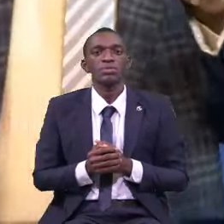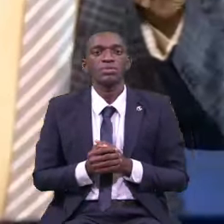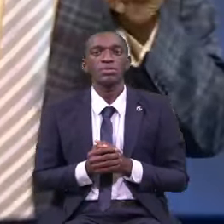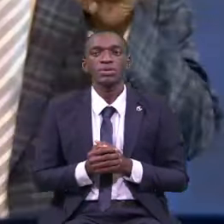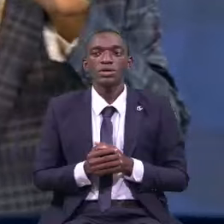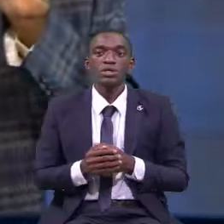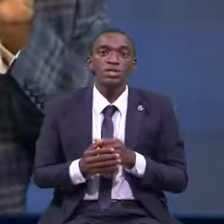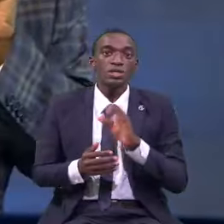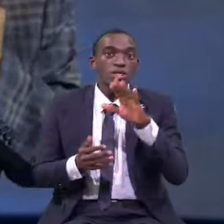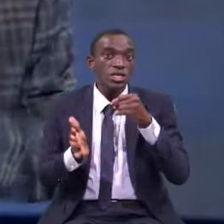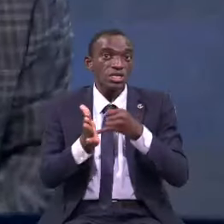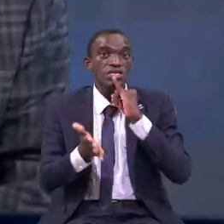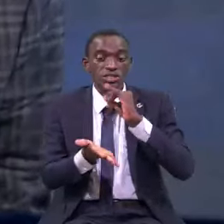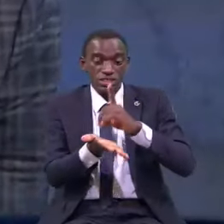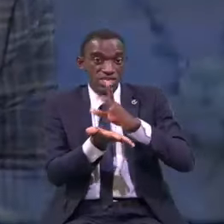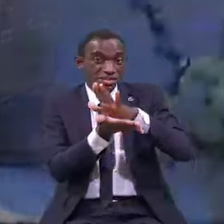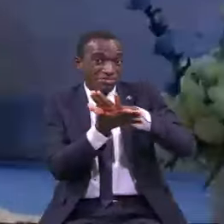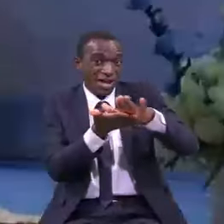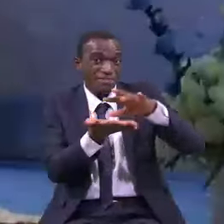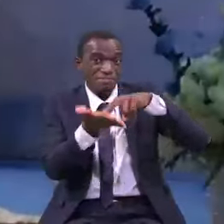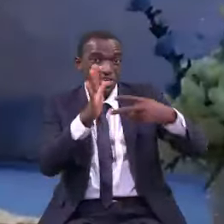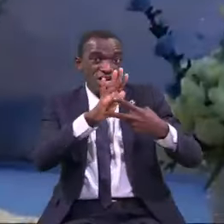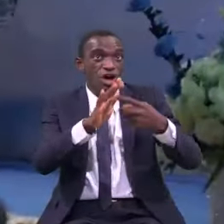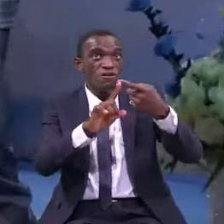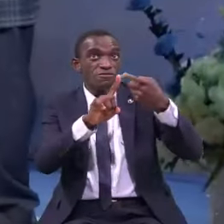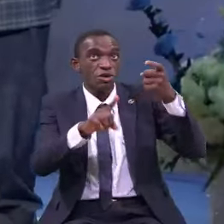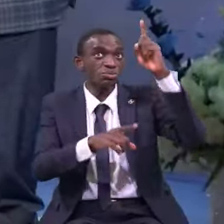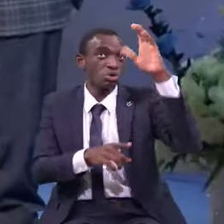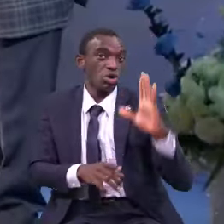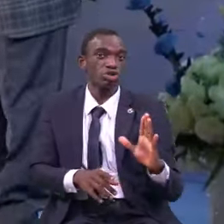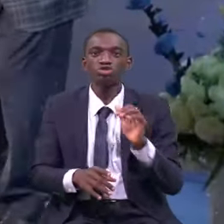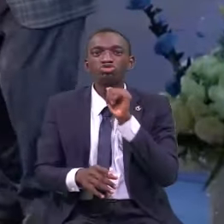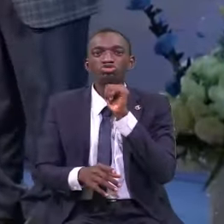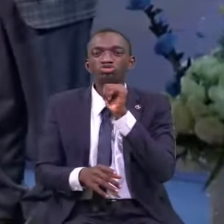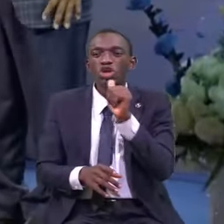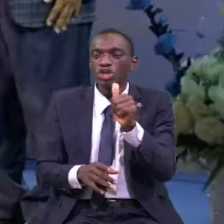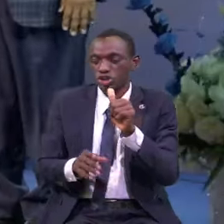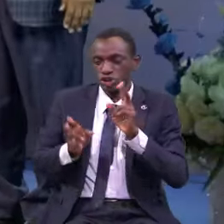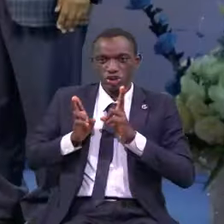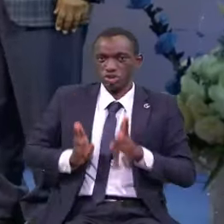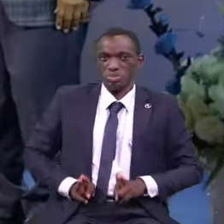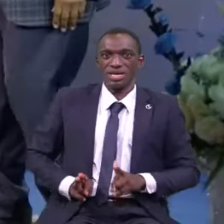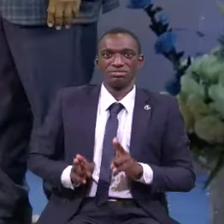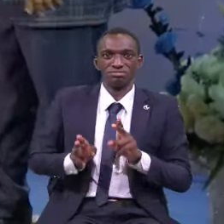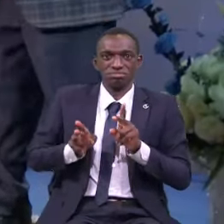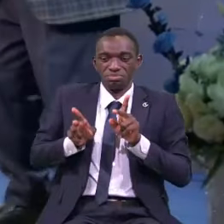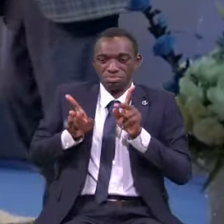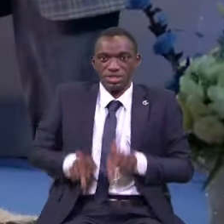It's divine, not human. It's coming from heaven, not from earth.